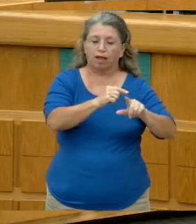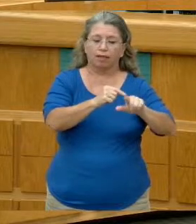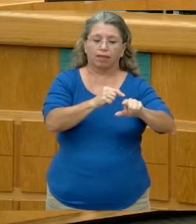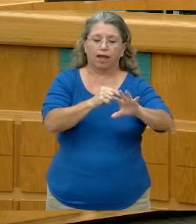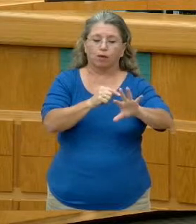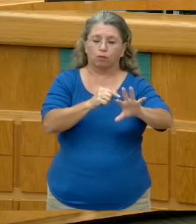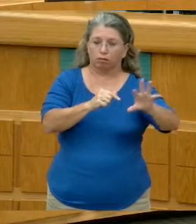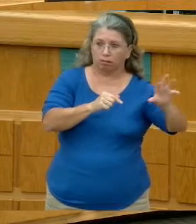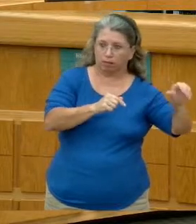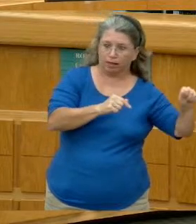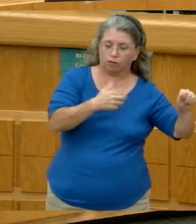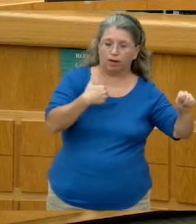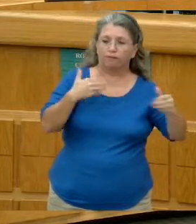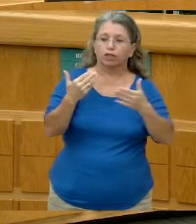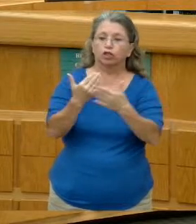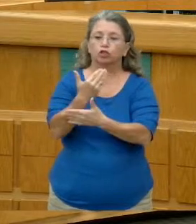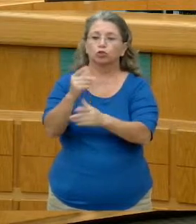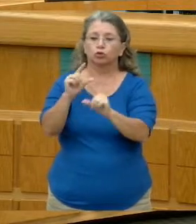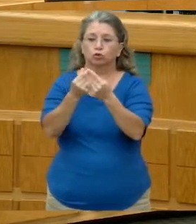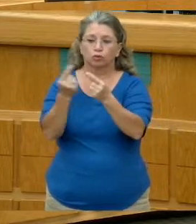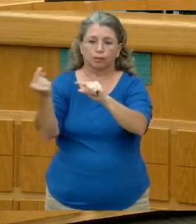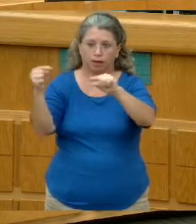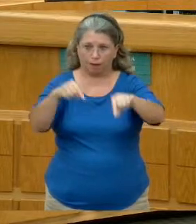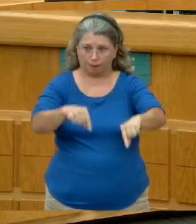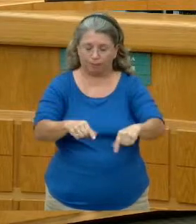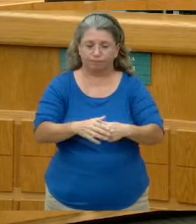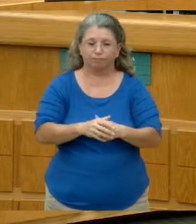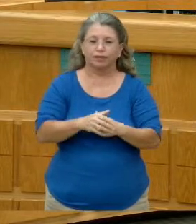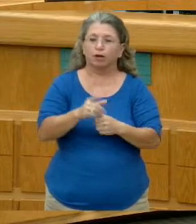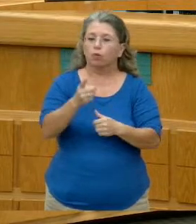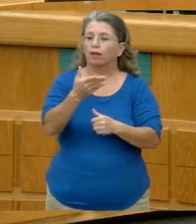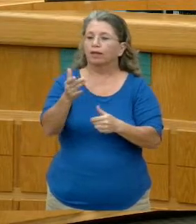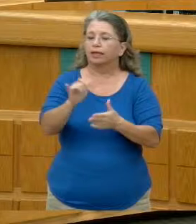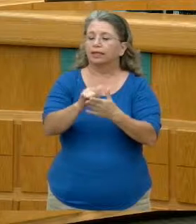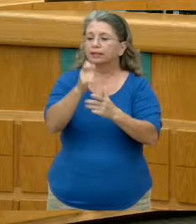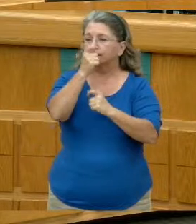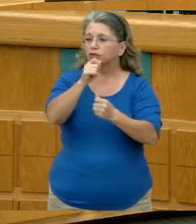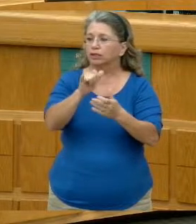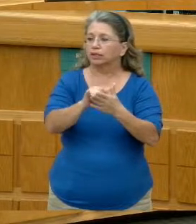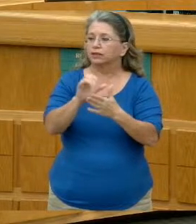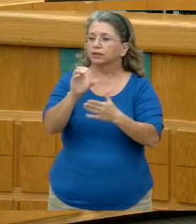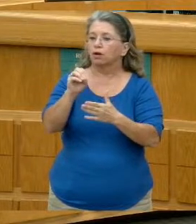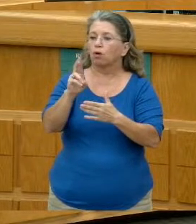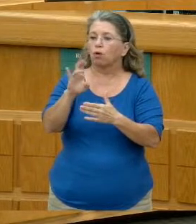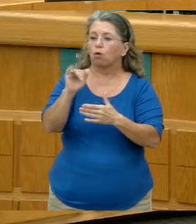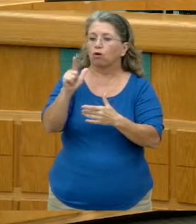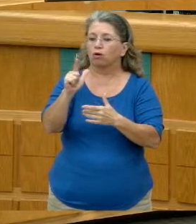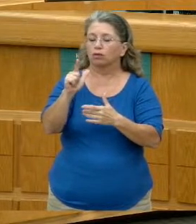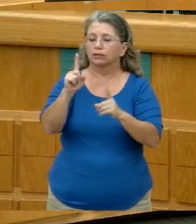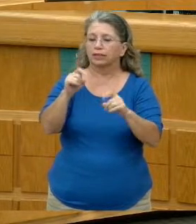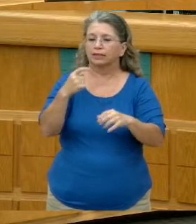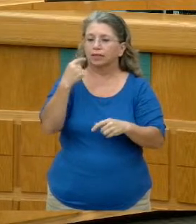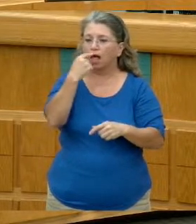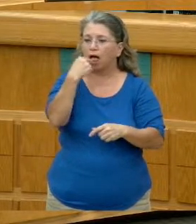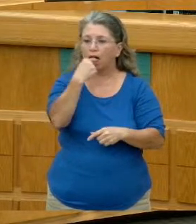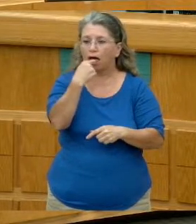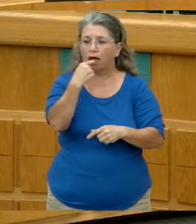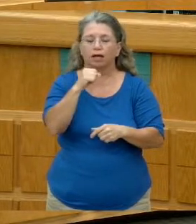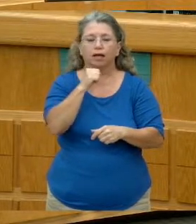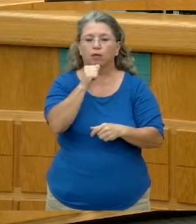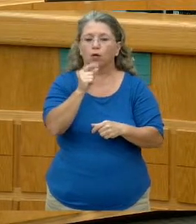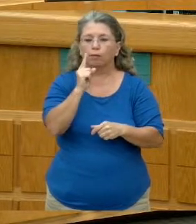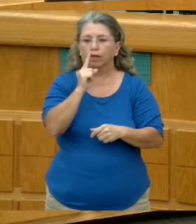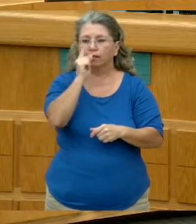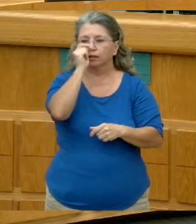new group coming in. And here's what the other thing is interesting. This is an oral test, Annette. This is a saliva test. So it will not